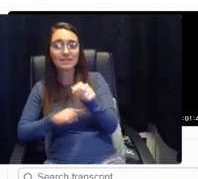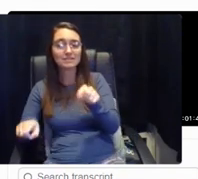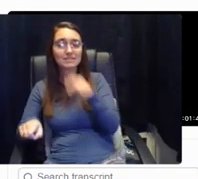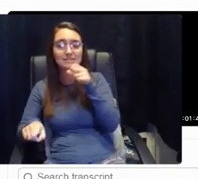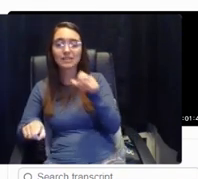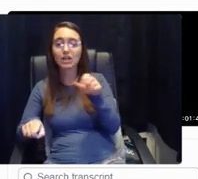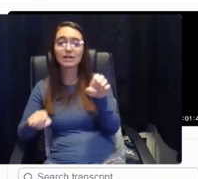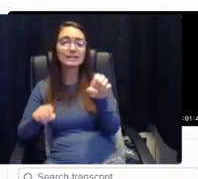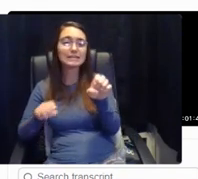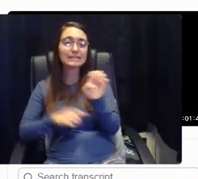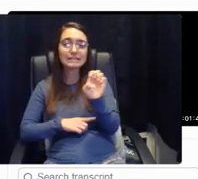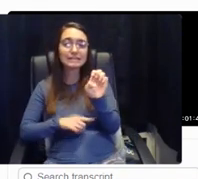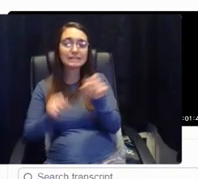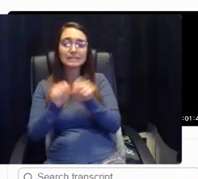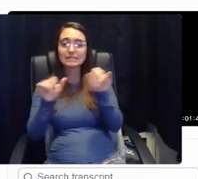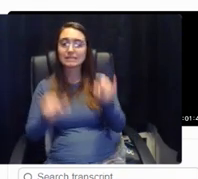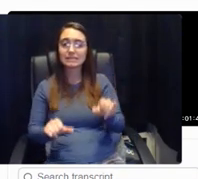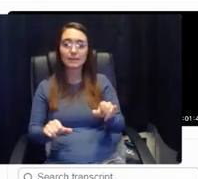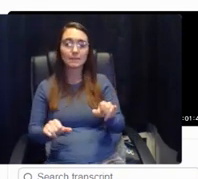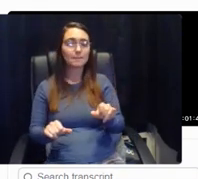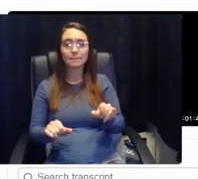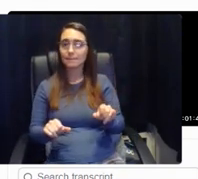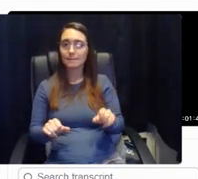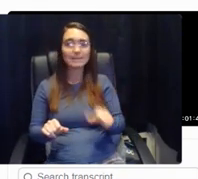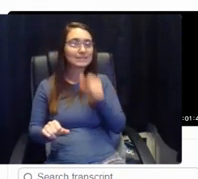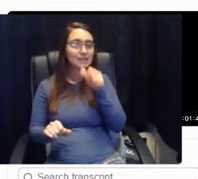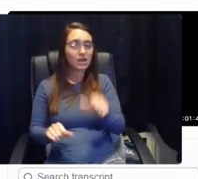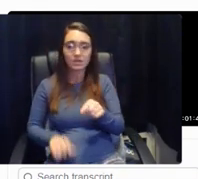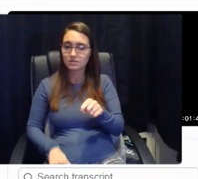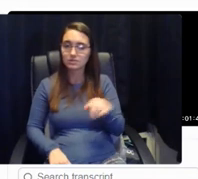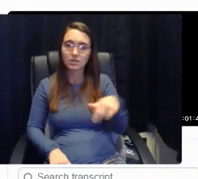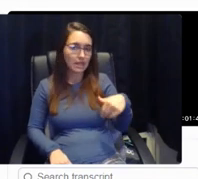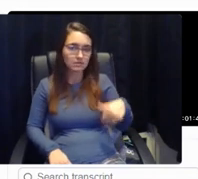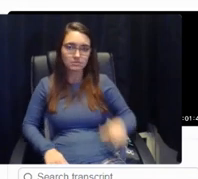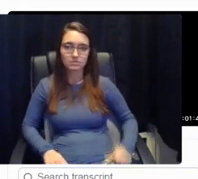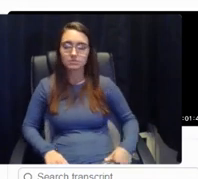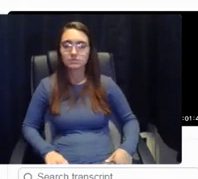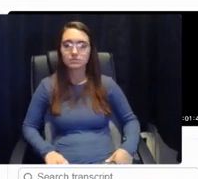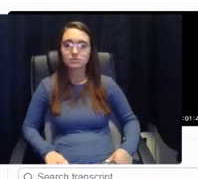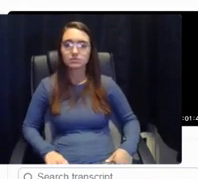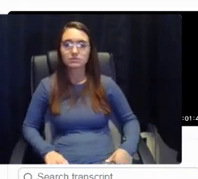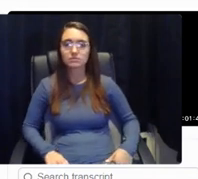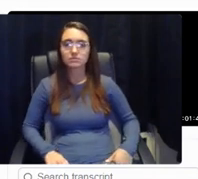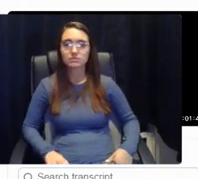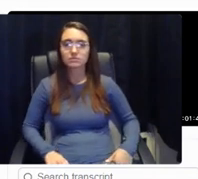system. Okay. This is not E system yet.